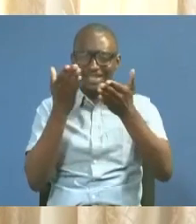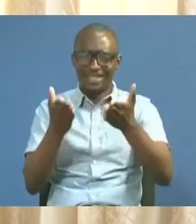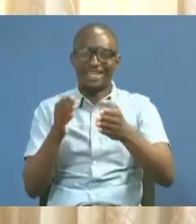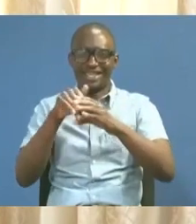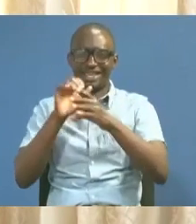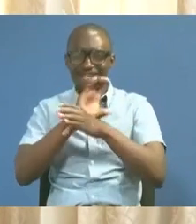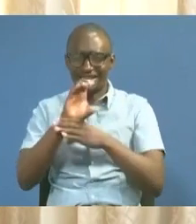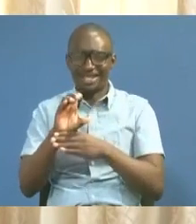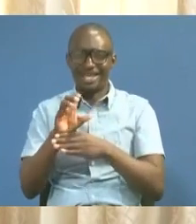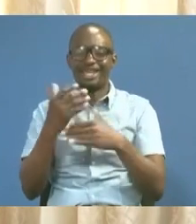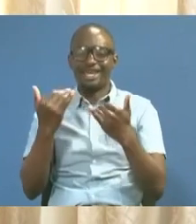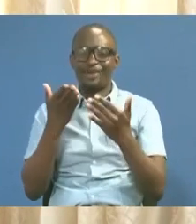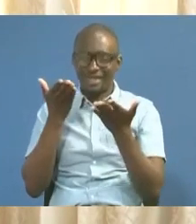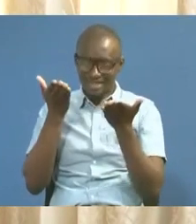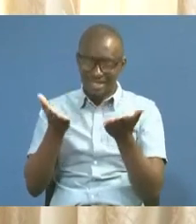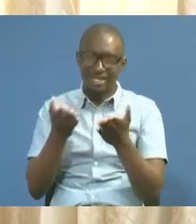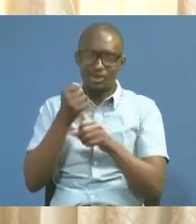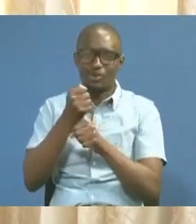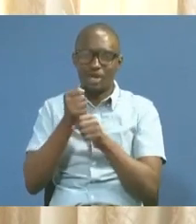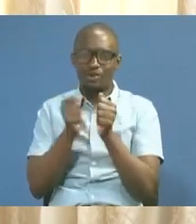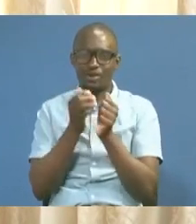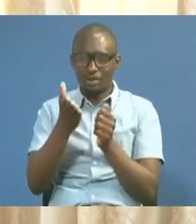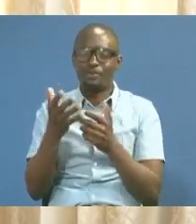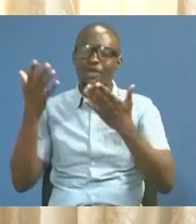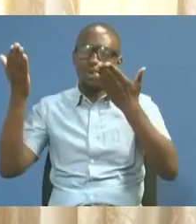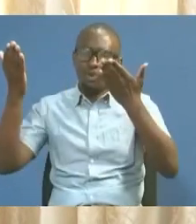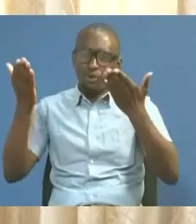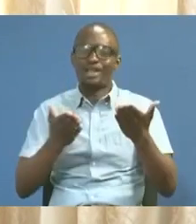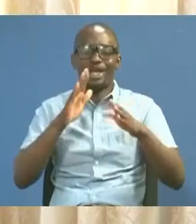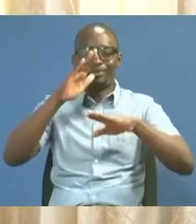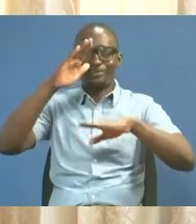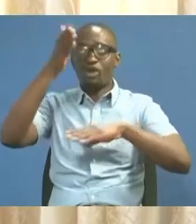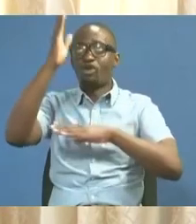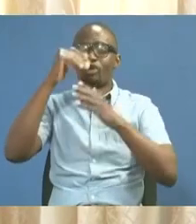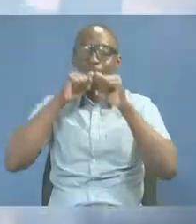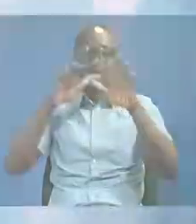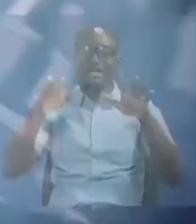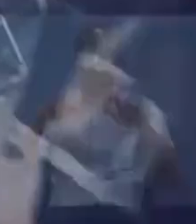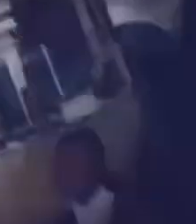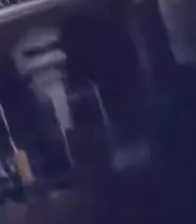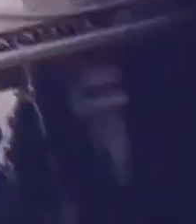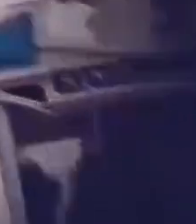there to work with you. So welcome, and God bless.